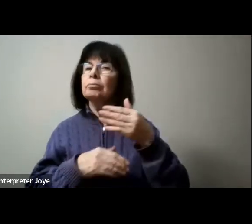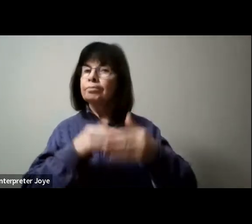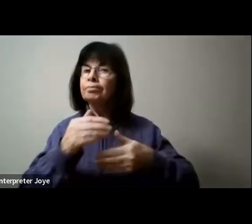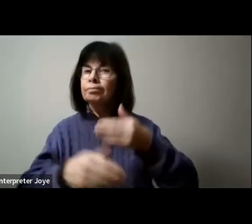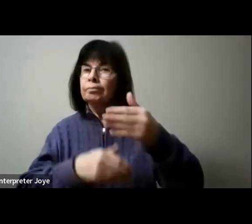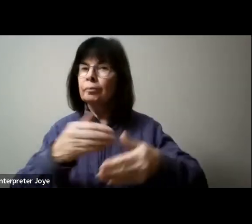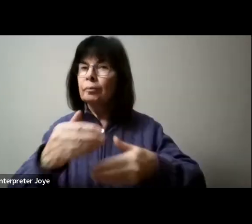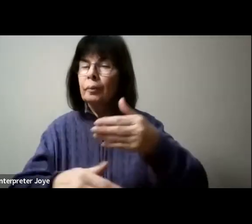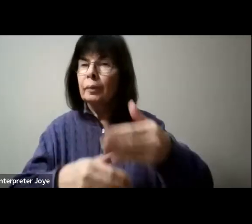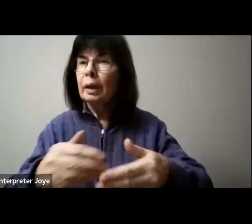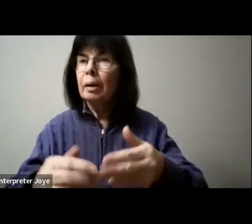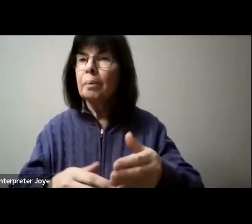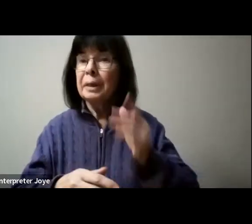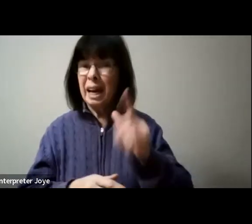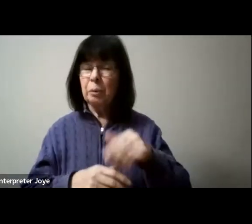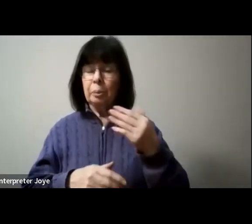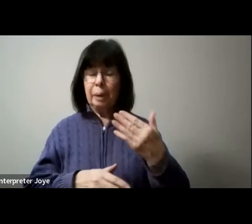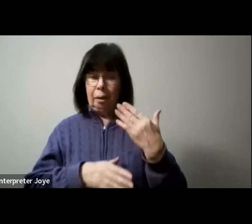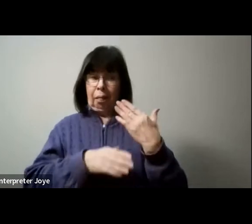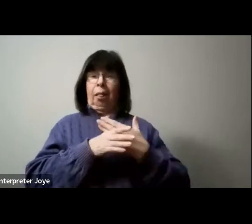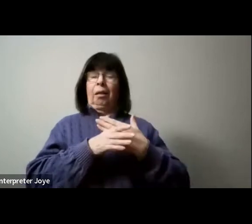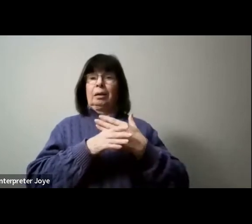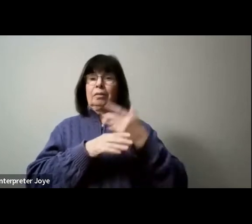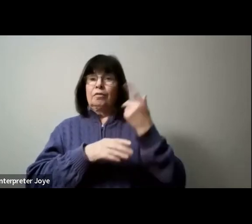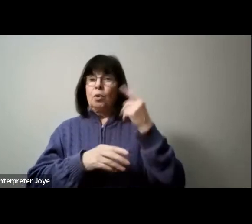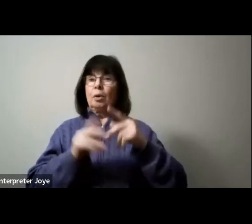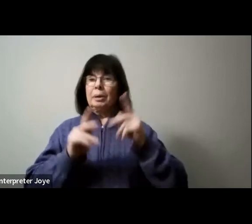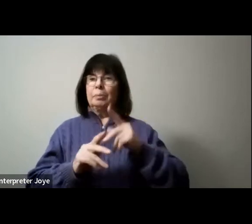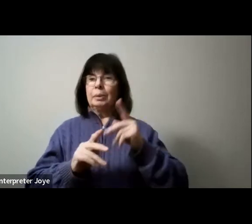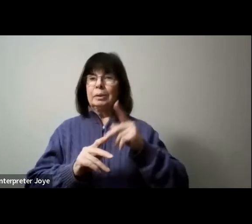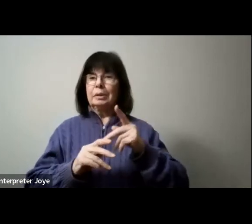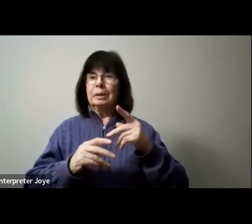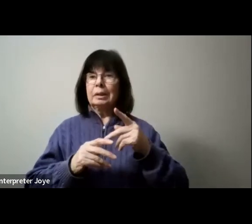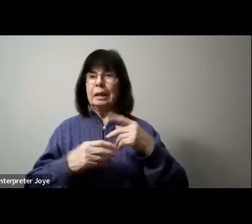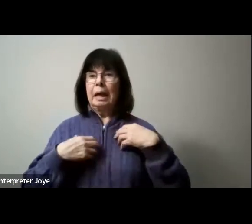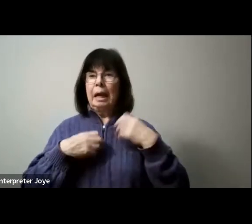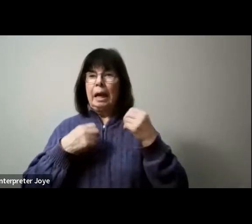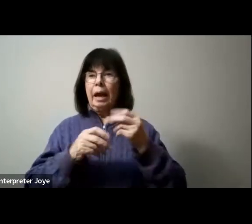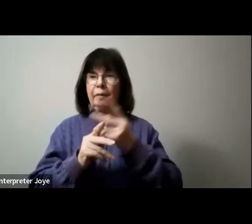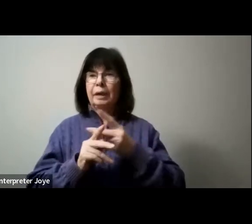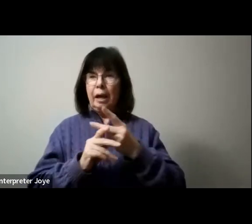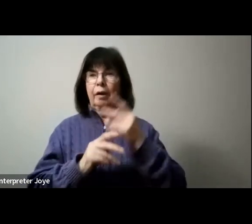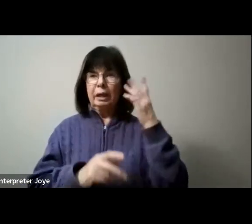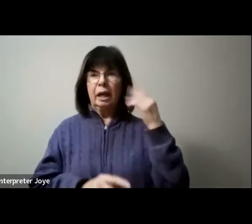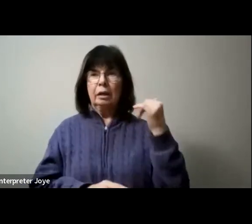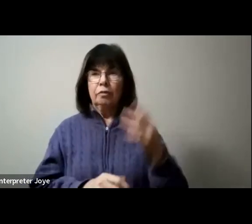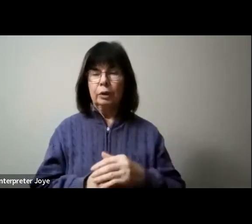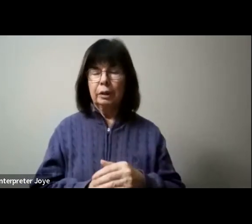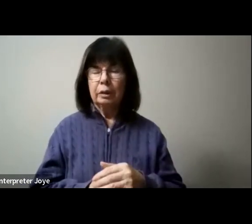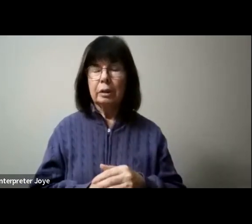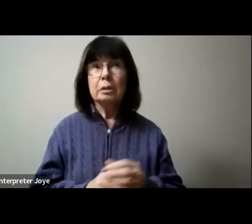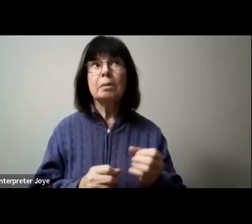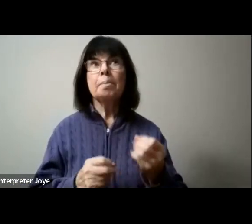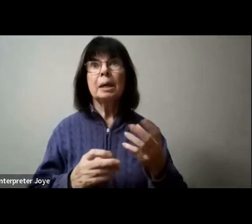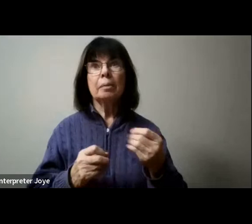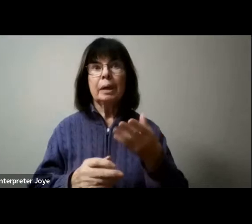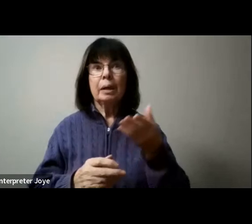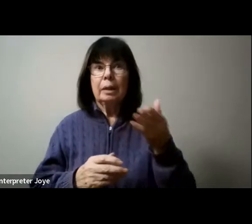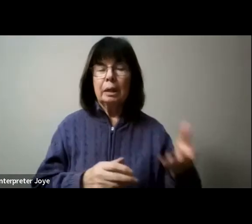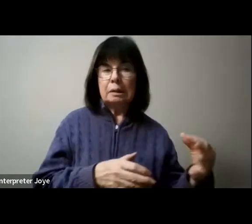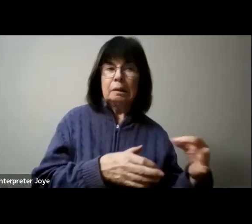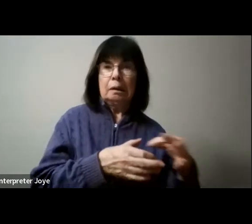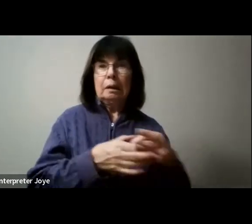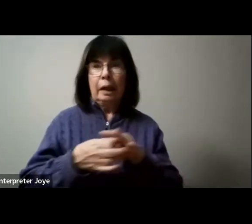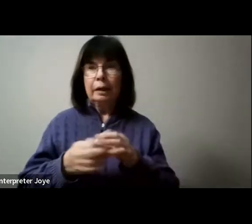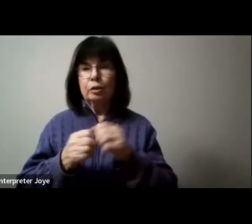people's healthcare in California. And that's a big thing we're concerned about. There's a lot of other stuff tied up in these federal